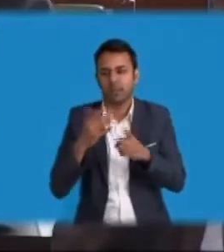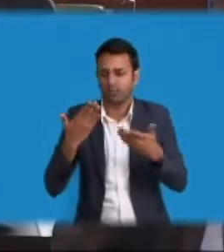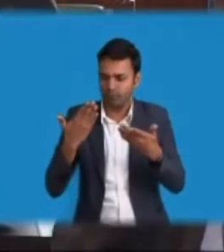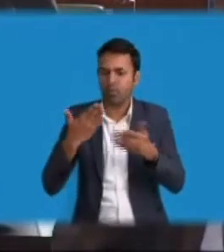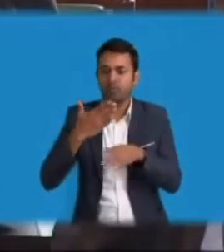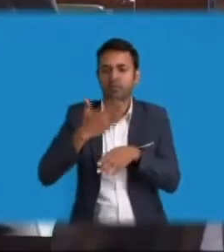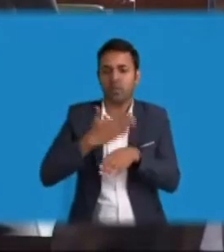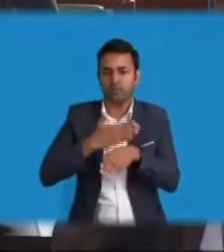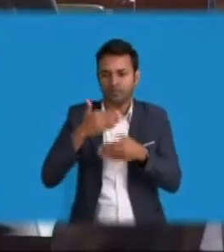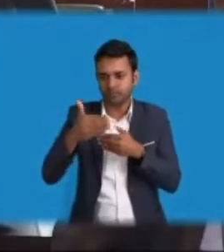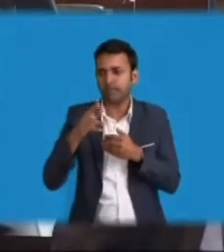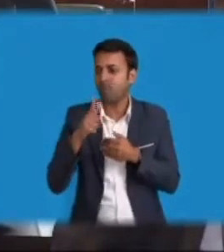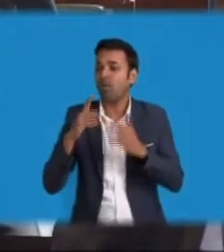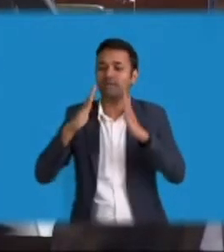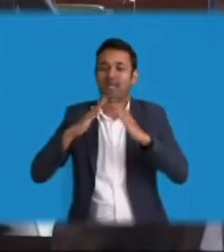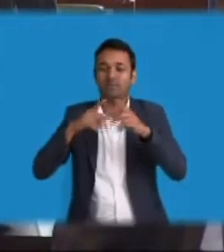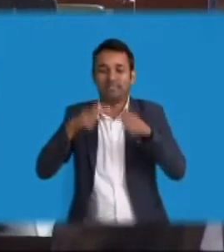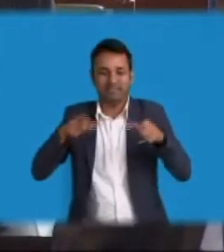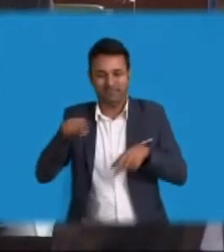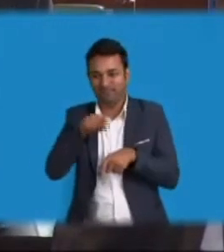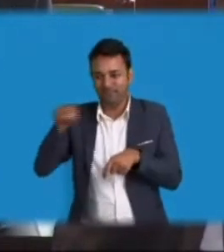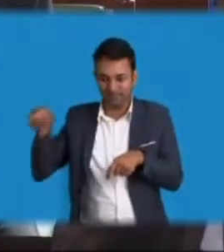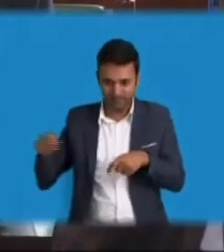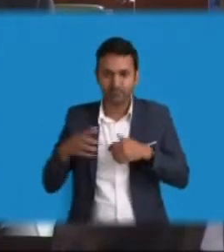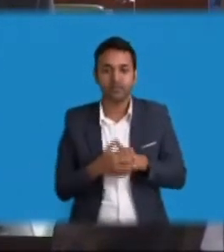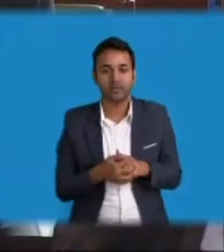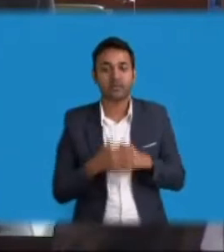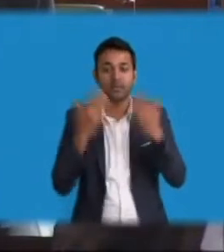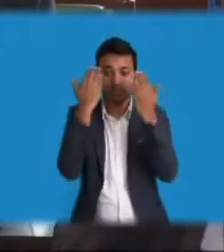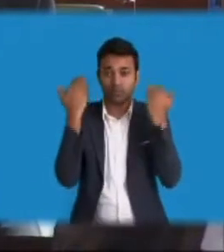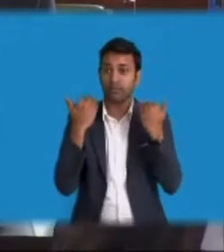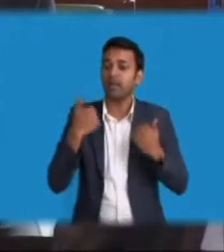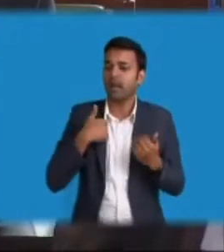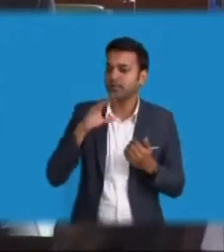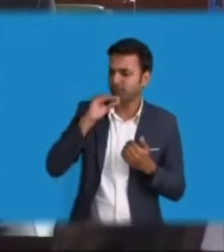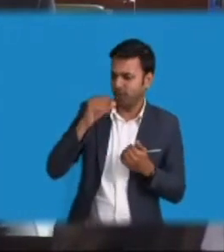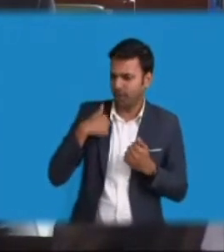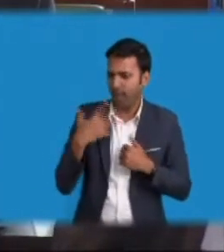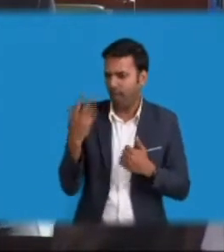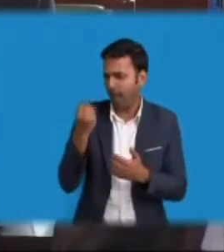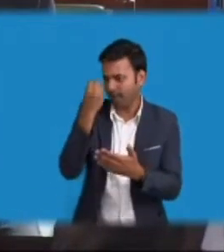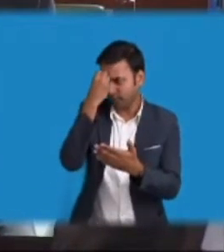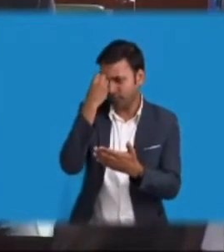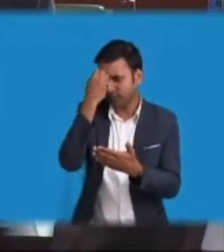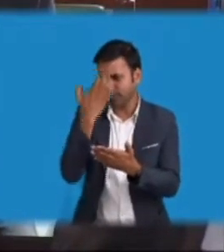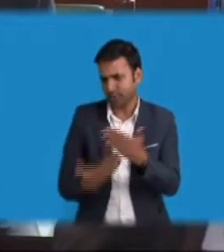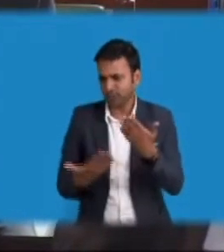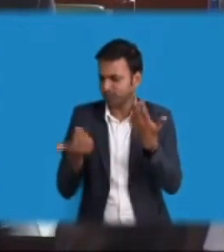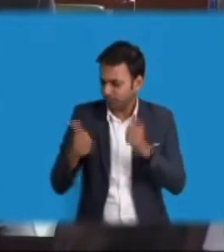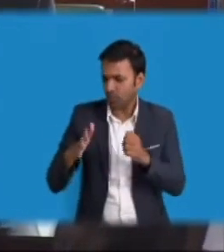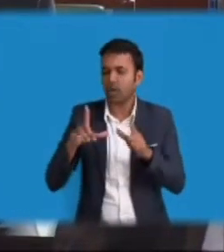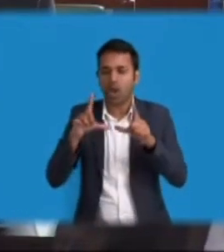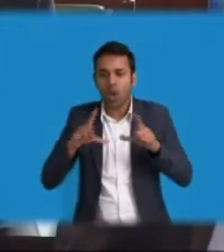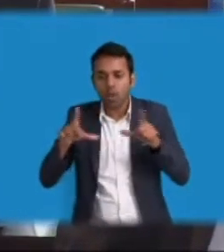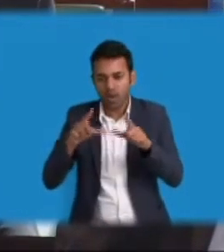Madam Speaker, I speak from a wealth of experience in the area of local government, going back to 20 years of service in